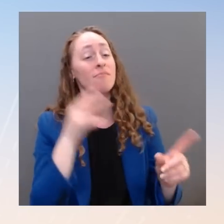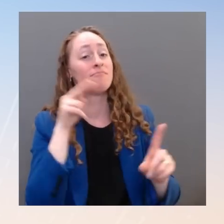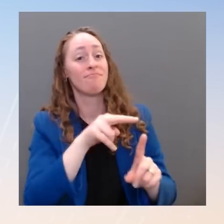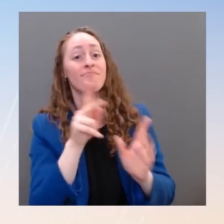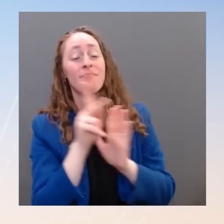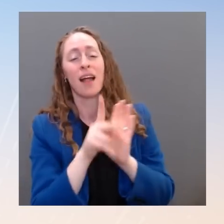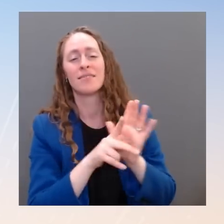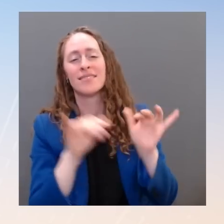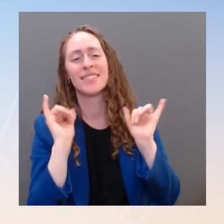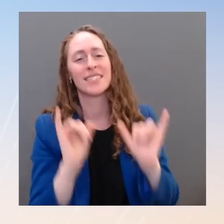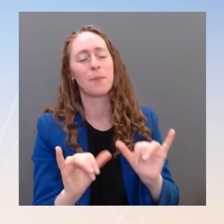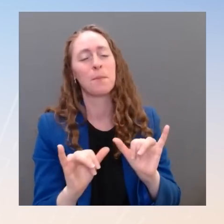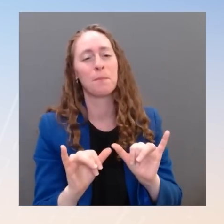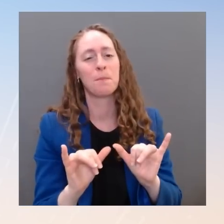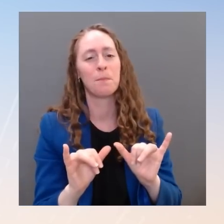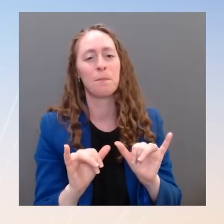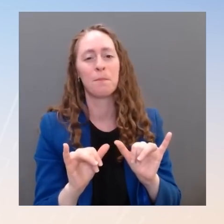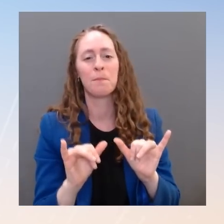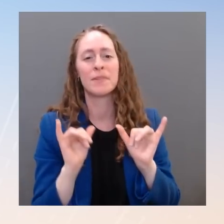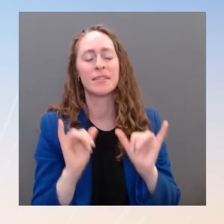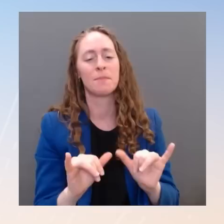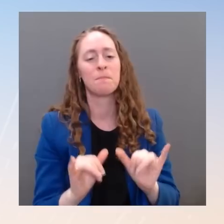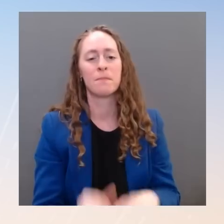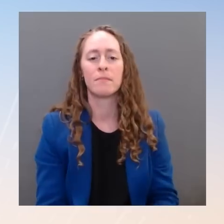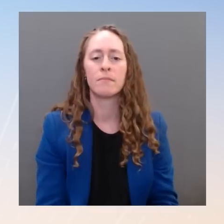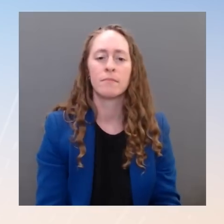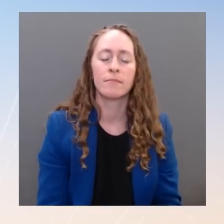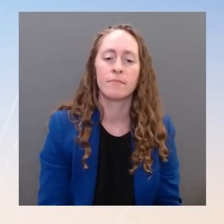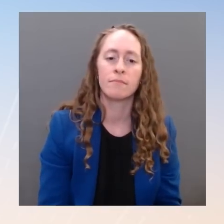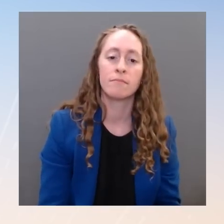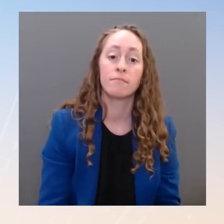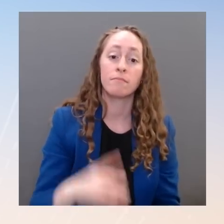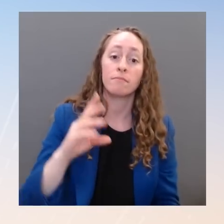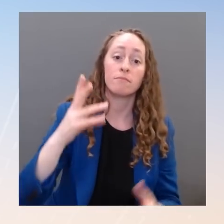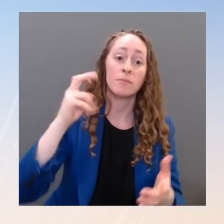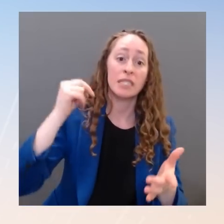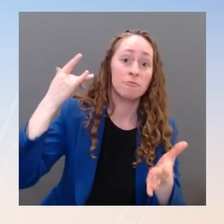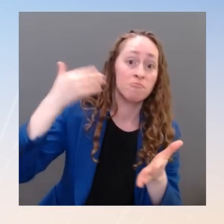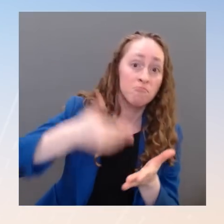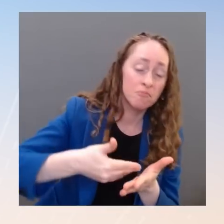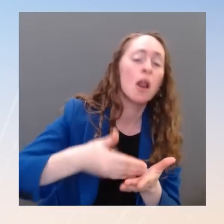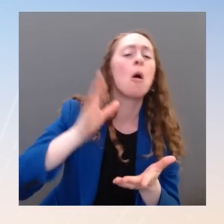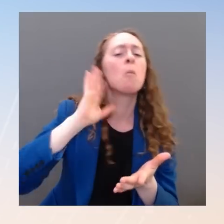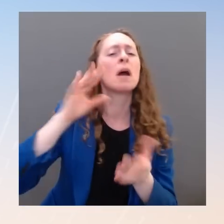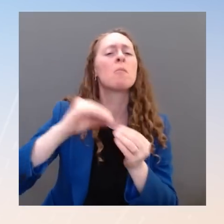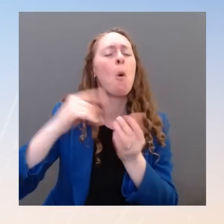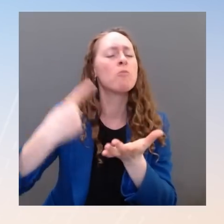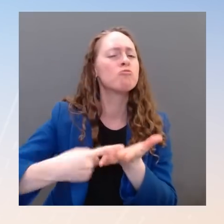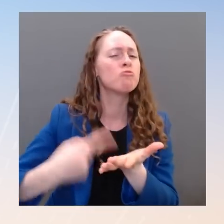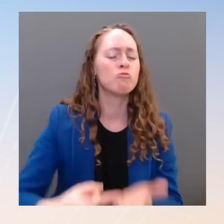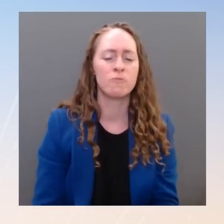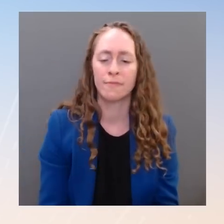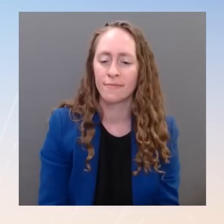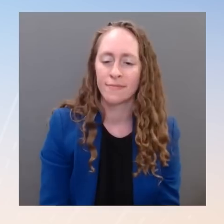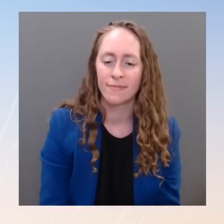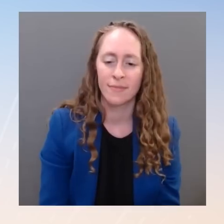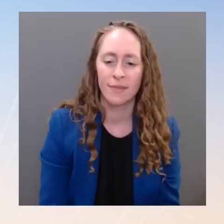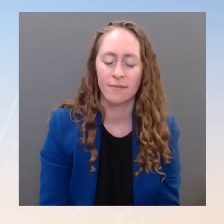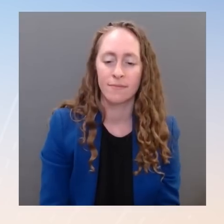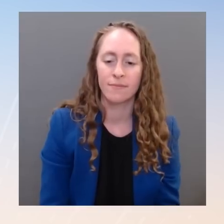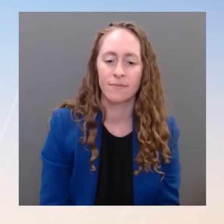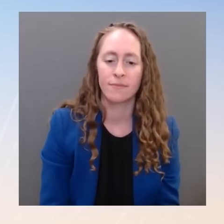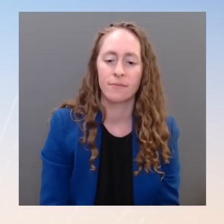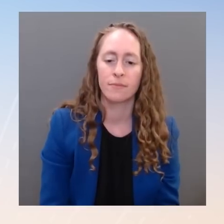That will continue, and as we get closer to the trip, I'm sure we'll have more to preview. Go ahead. Thanks, Jen. One question on Moldova, one on COVID. Do